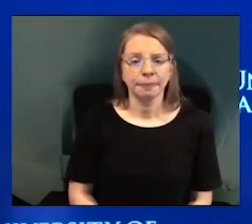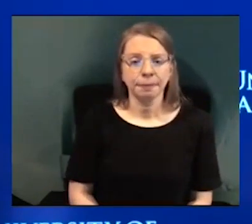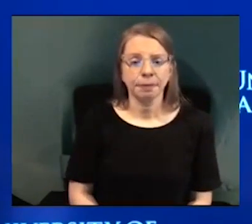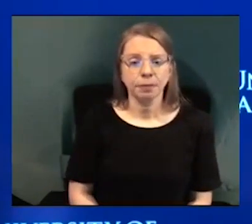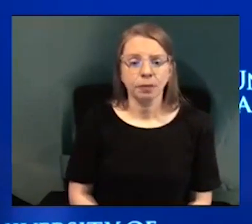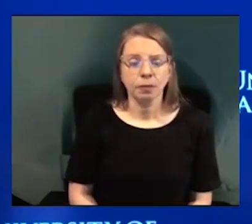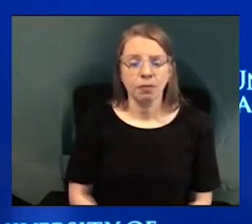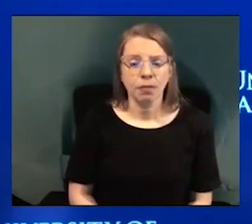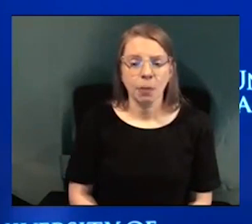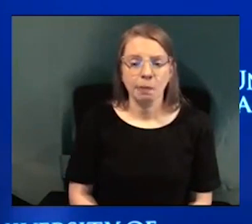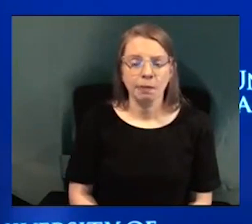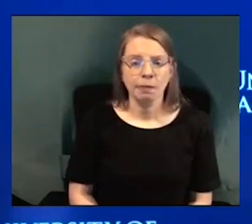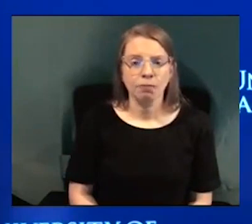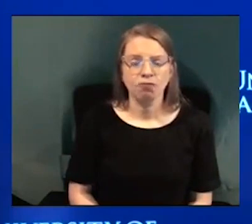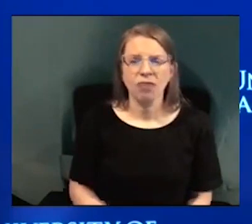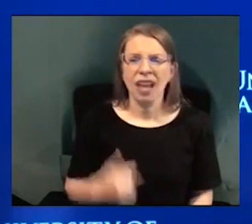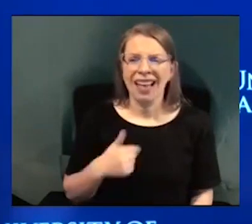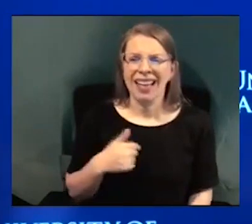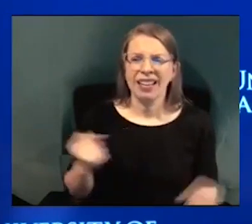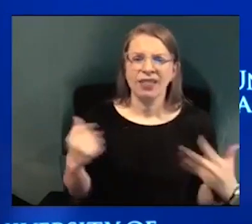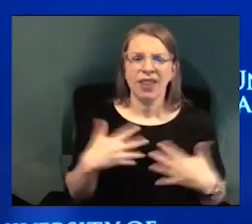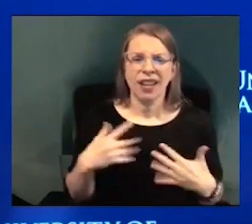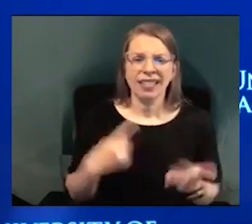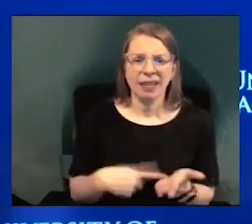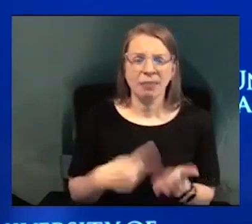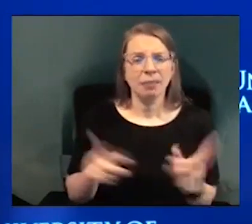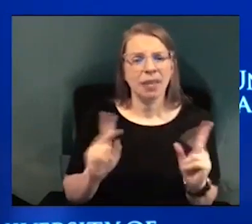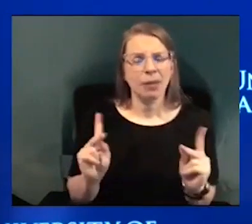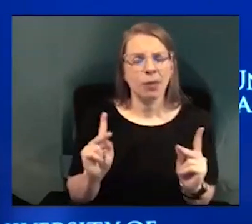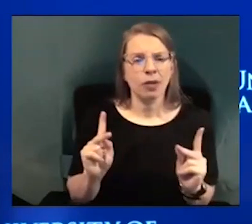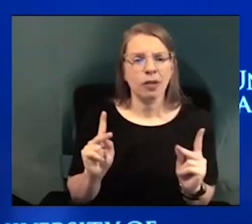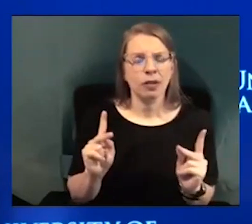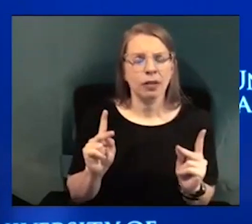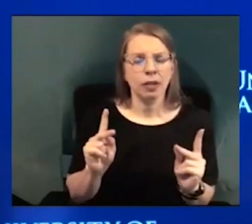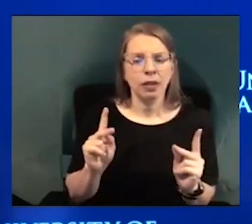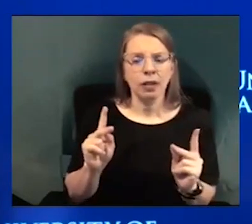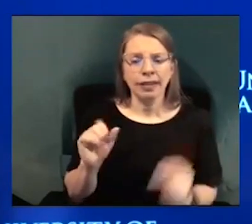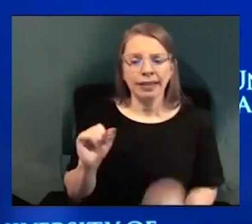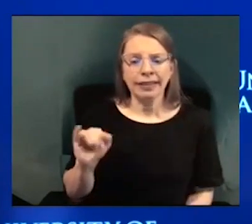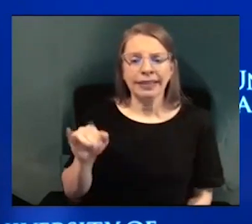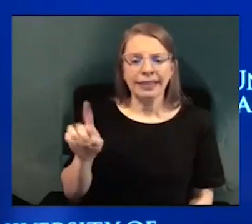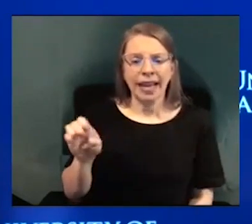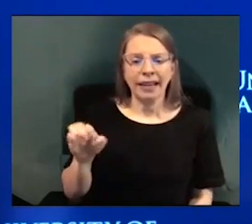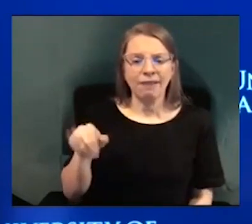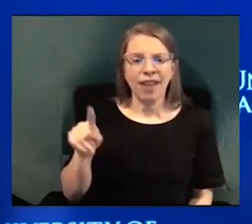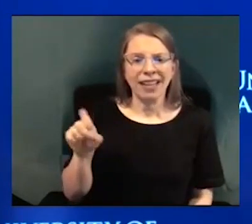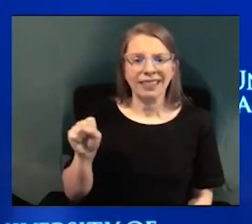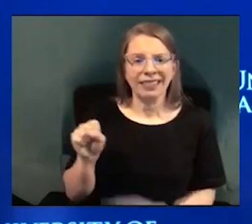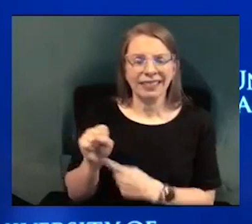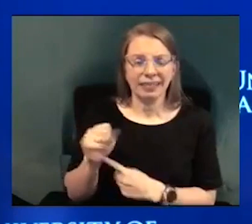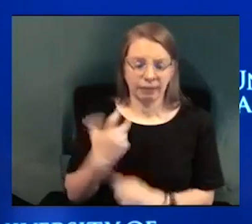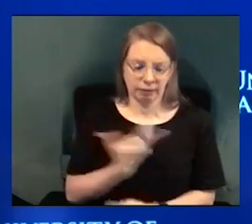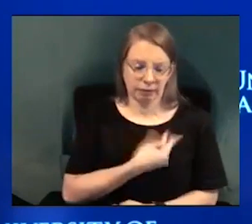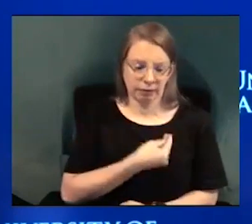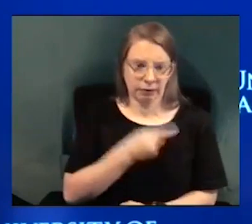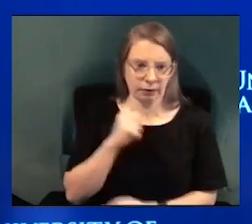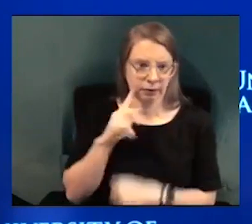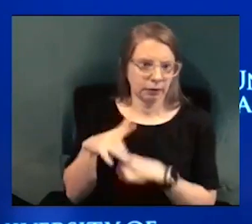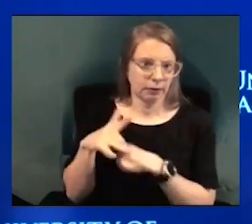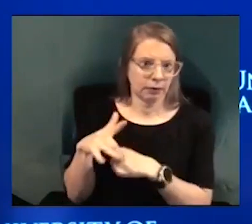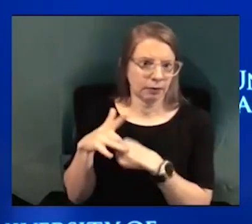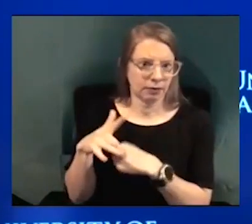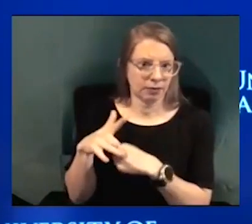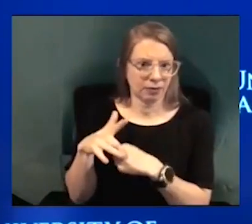I get afraid sometimes that people get so hung up on vaccine side effects Yeah. when the side effects of COVID-19 are just